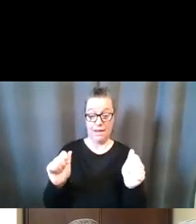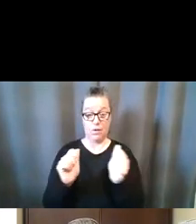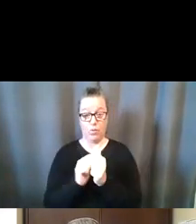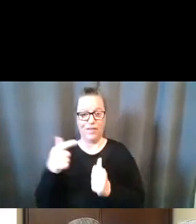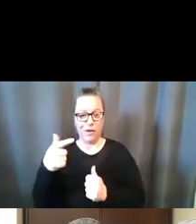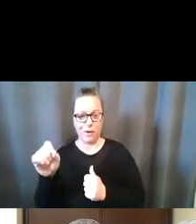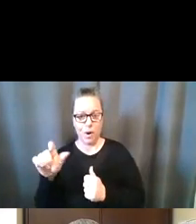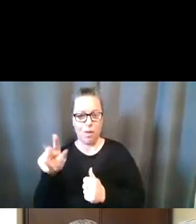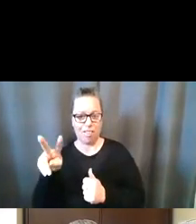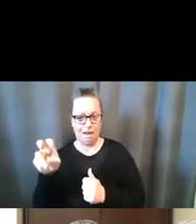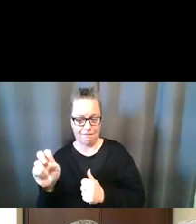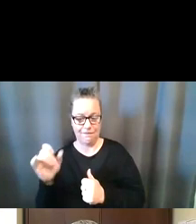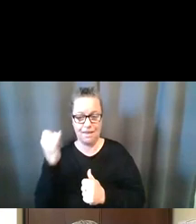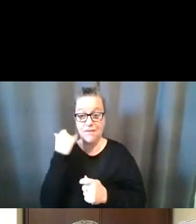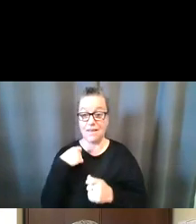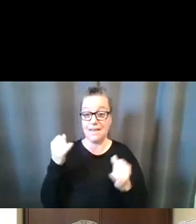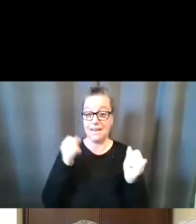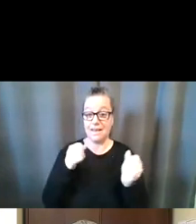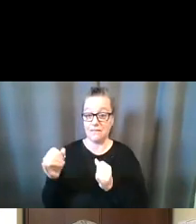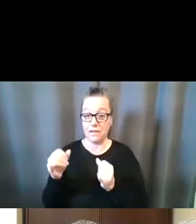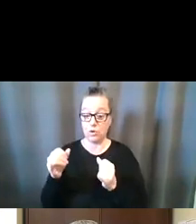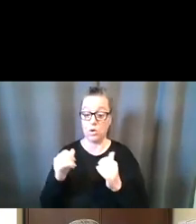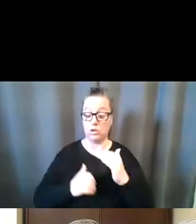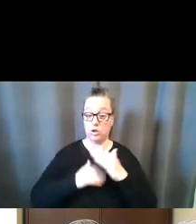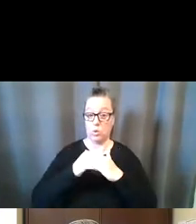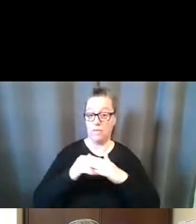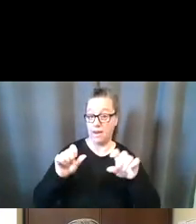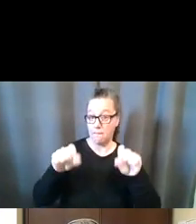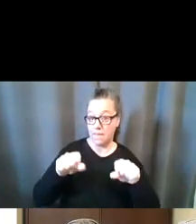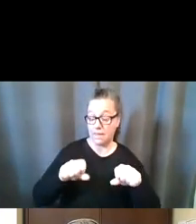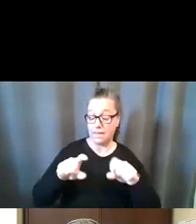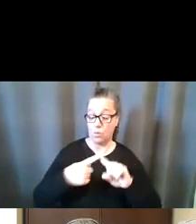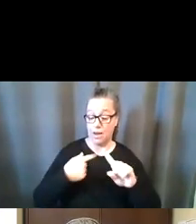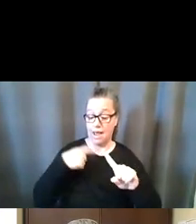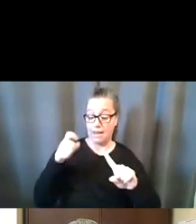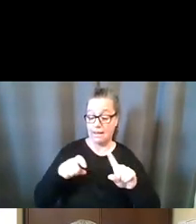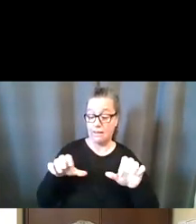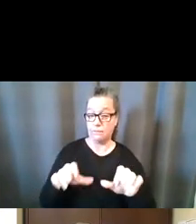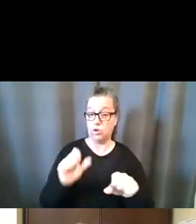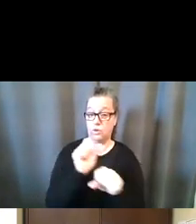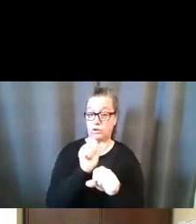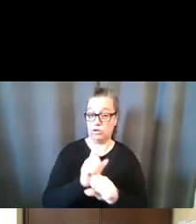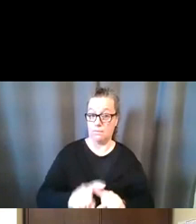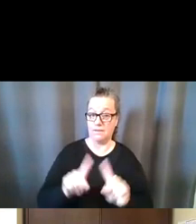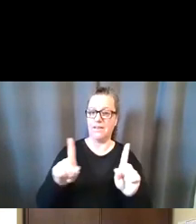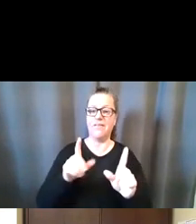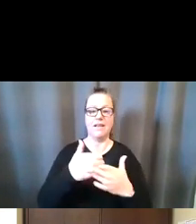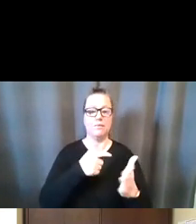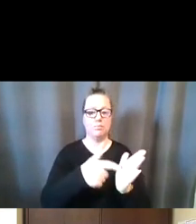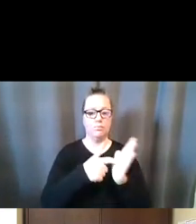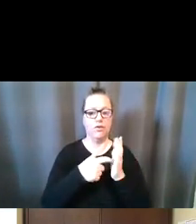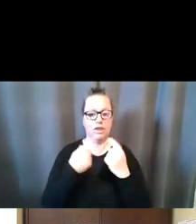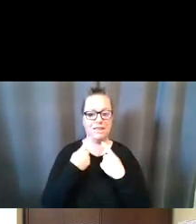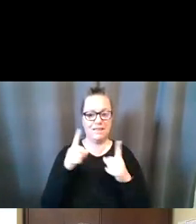live? If I can get individuals to ability when I need them to do their jobs differently, that is the prerequisite of successful